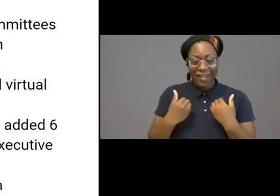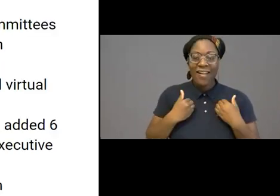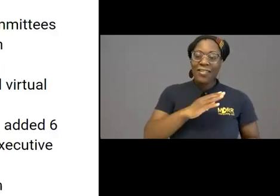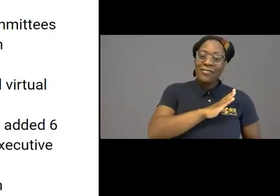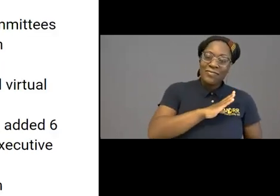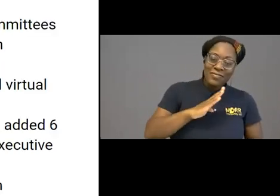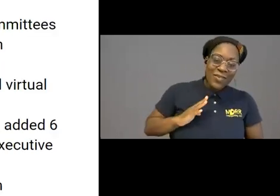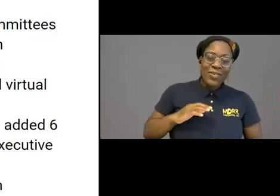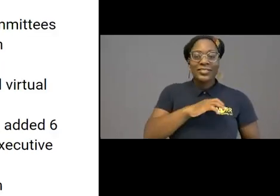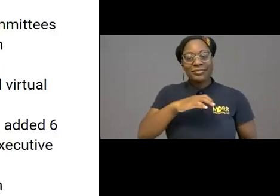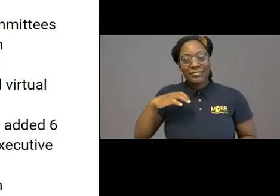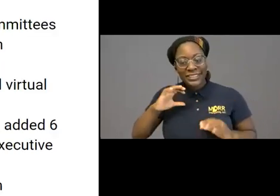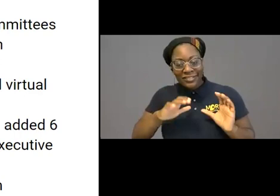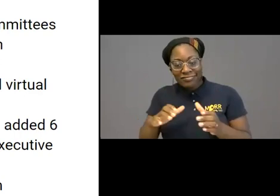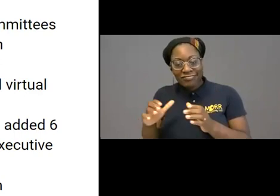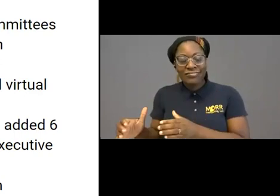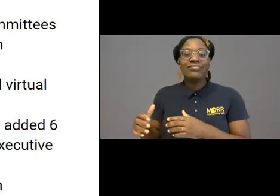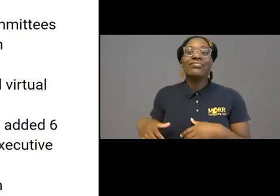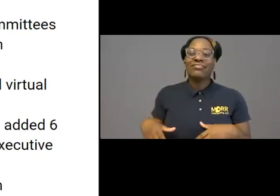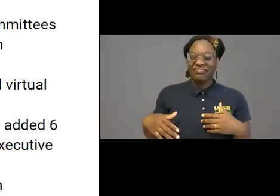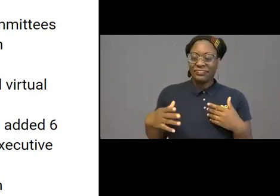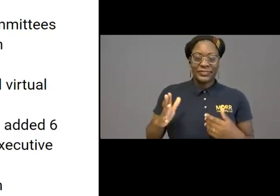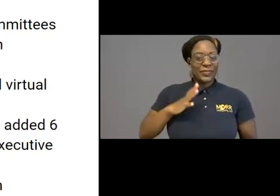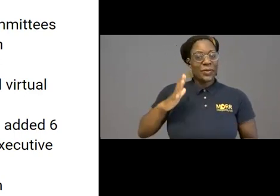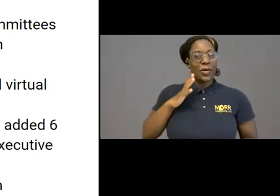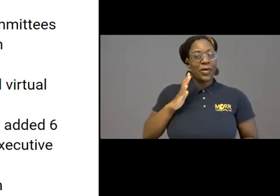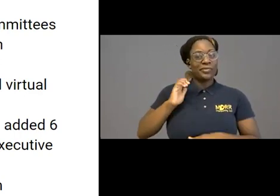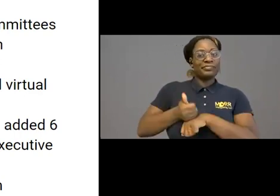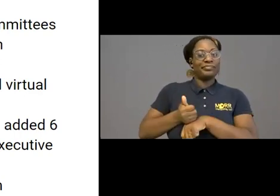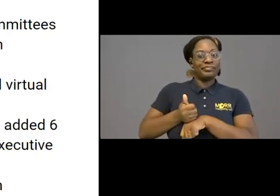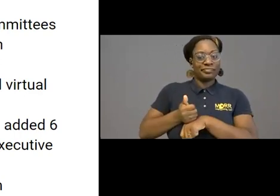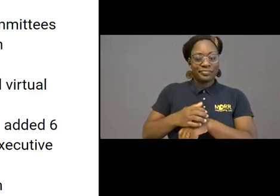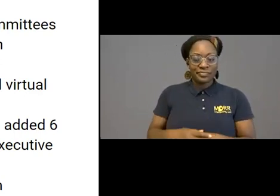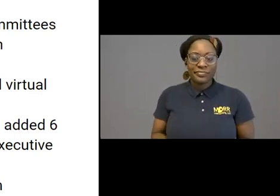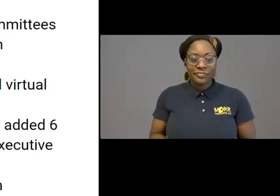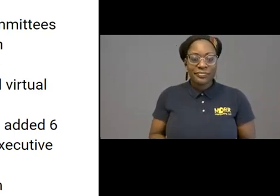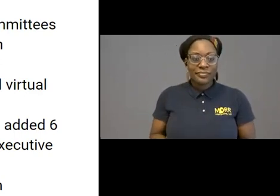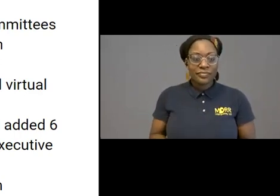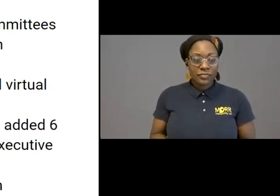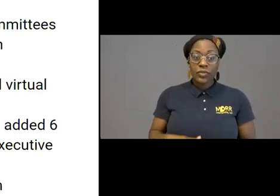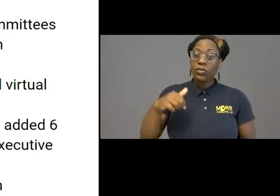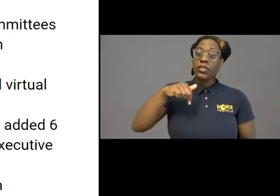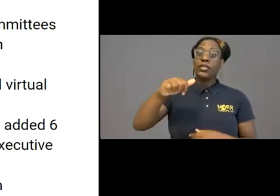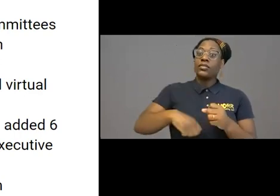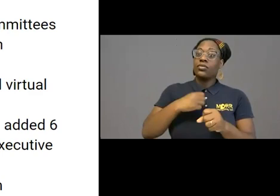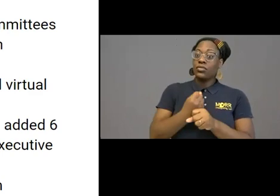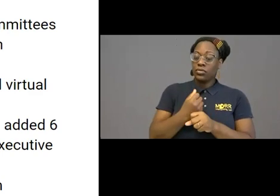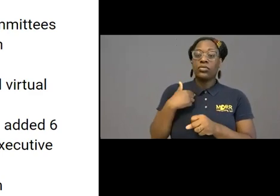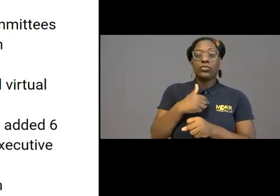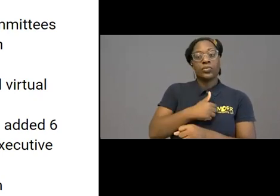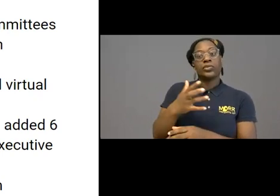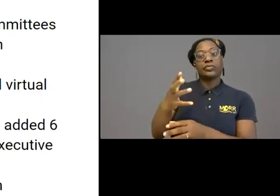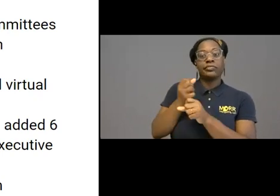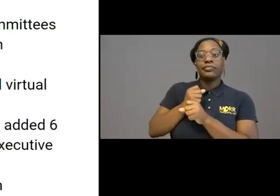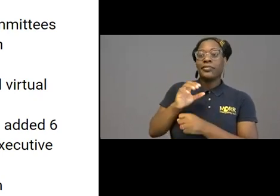So 2021 has been a very busy first year for the OWCA. We obtained 501c3